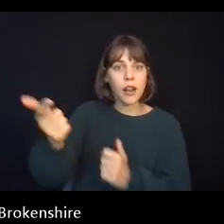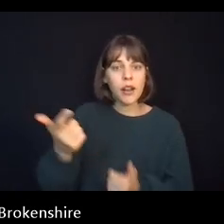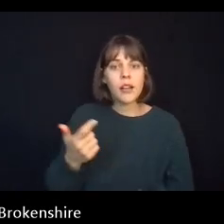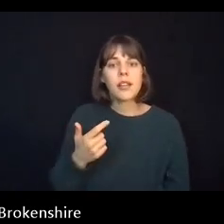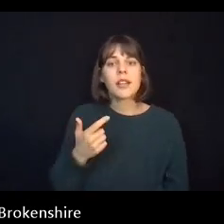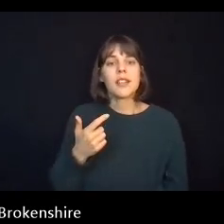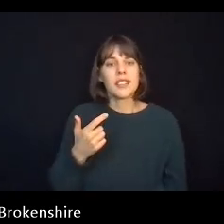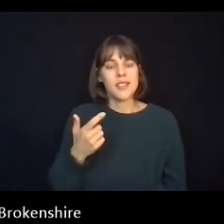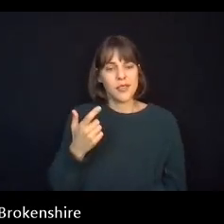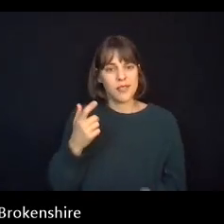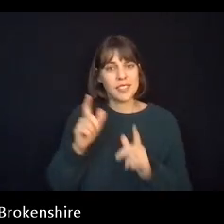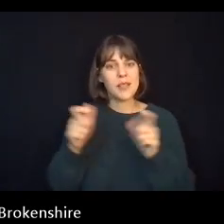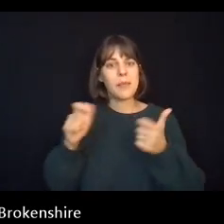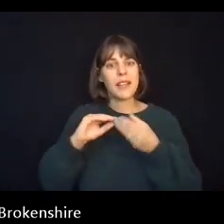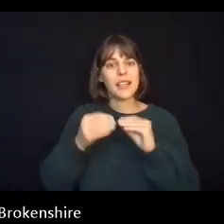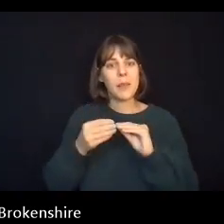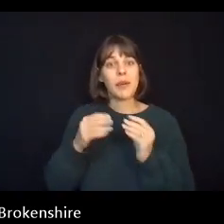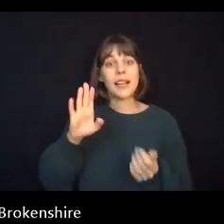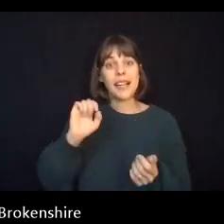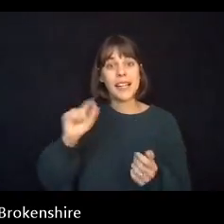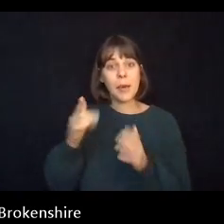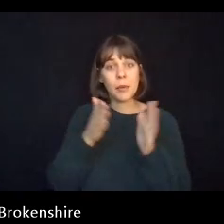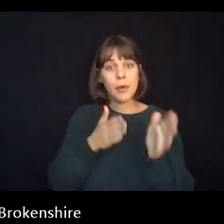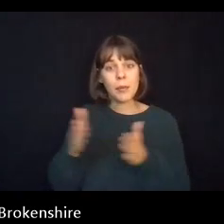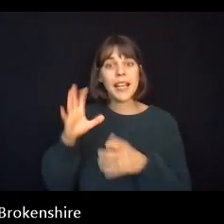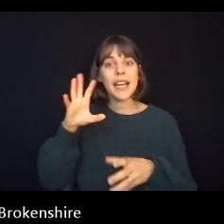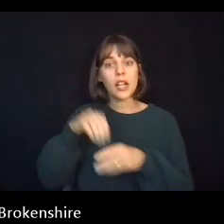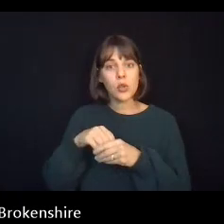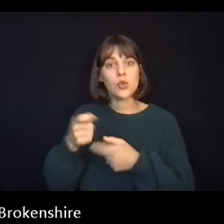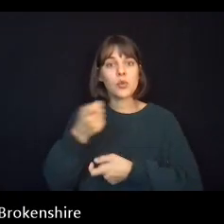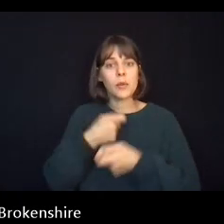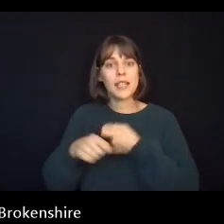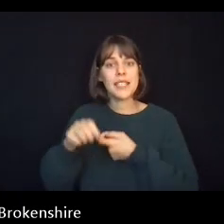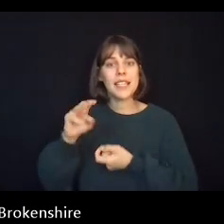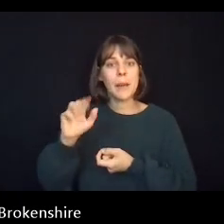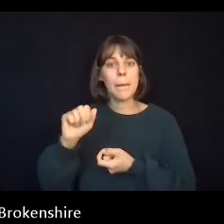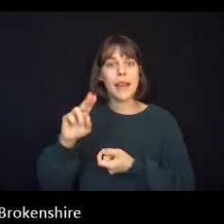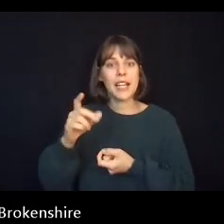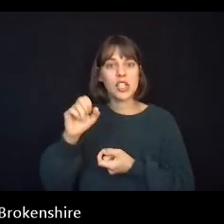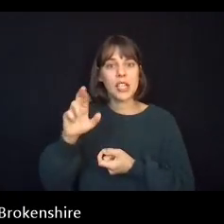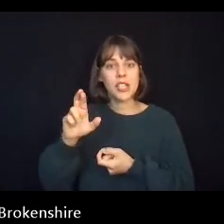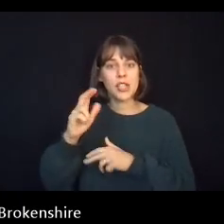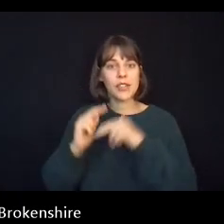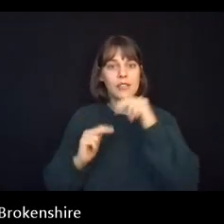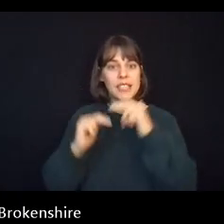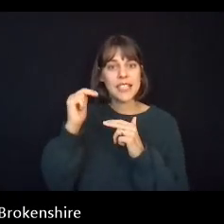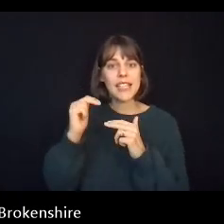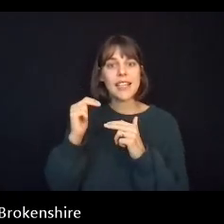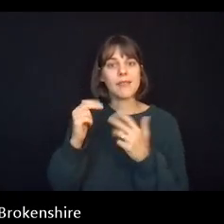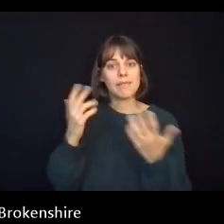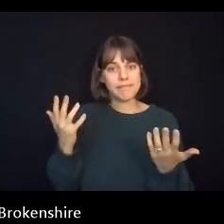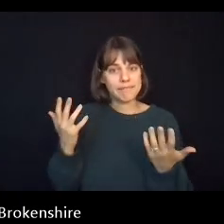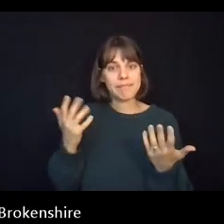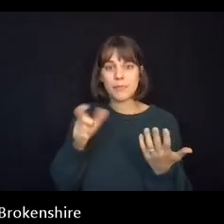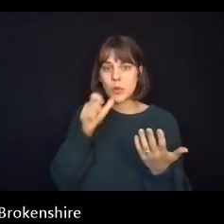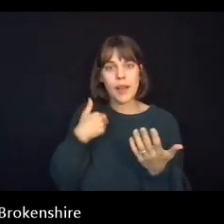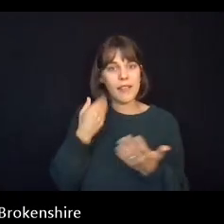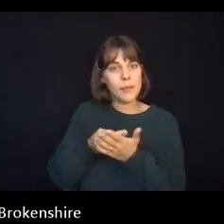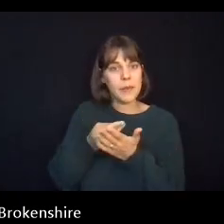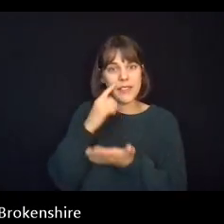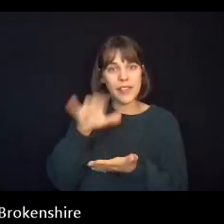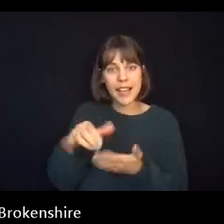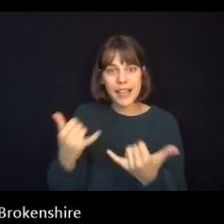facility because that needs to be replaced. We can't offer state-of-the-art training. And look for service plans that include improvements which are needed